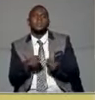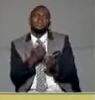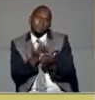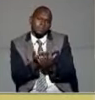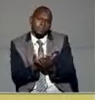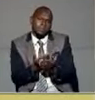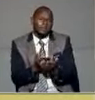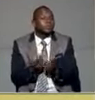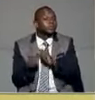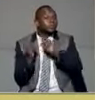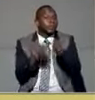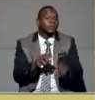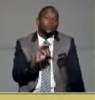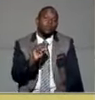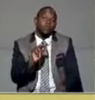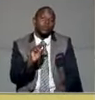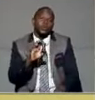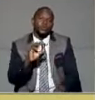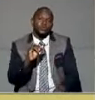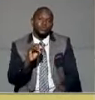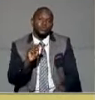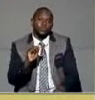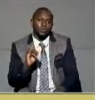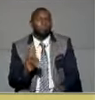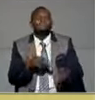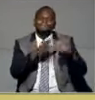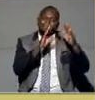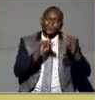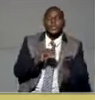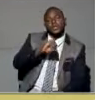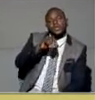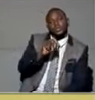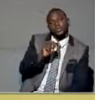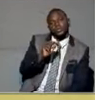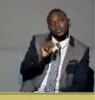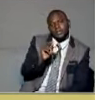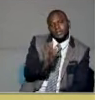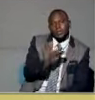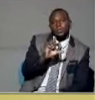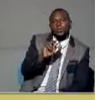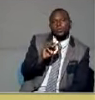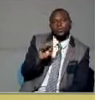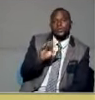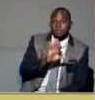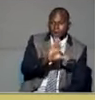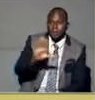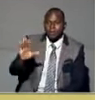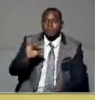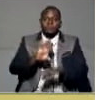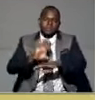to those who don't come to Michuini to celebrate the matter, Janan Luwum, in your own churches,